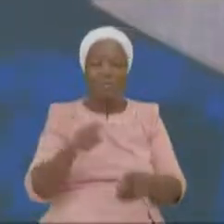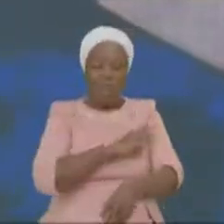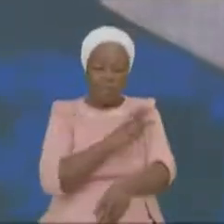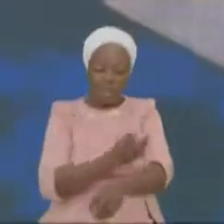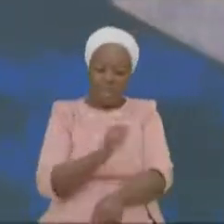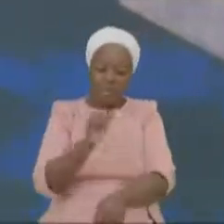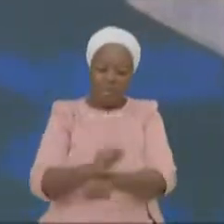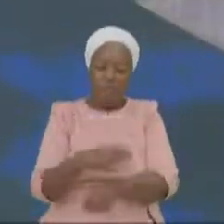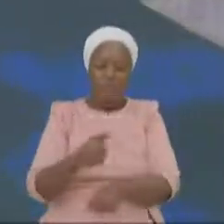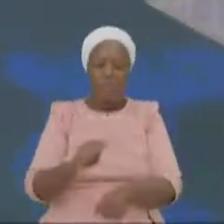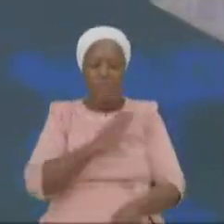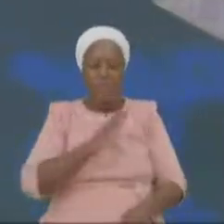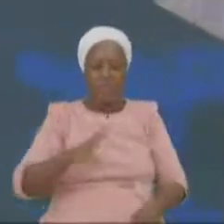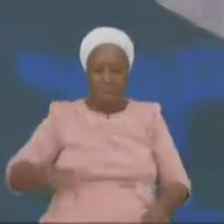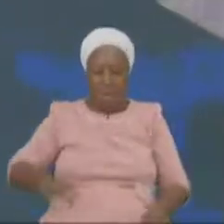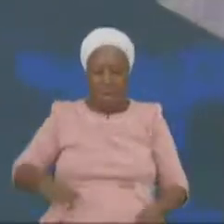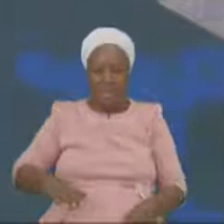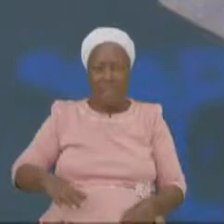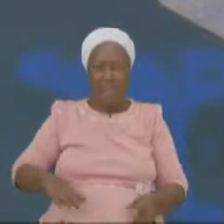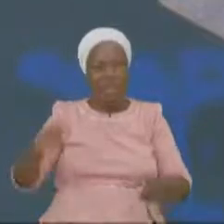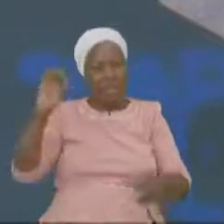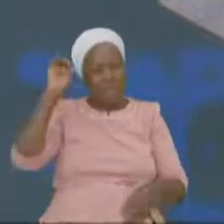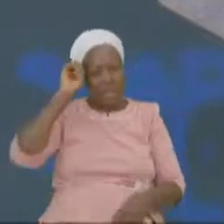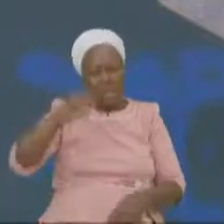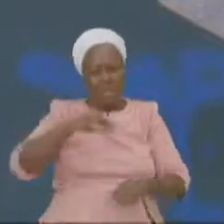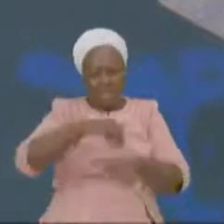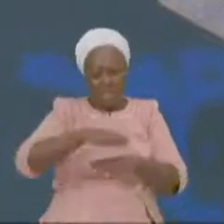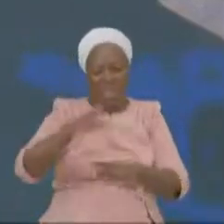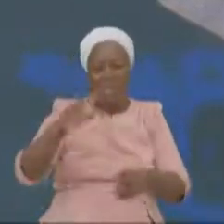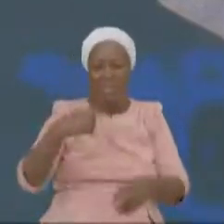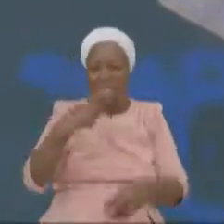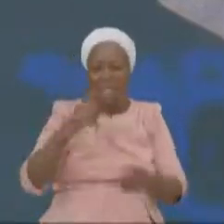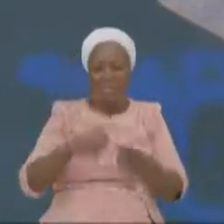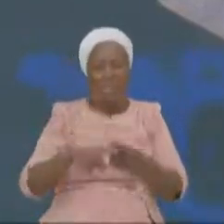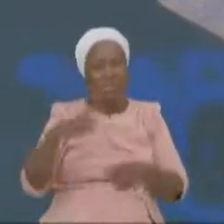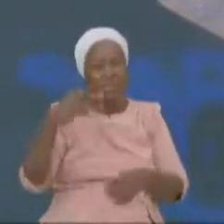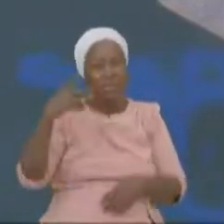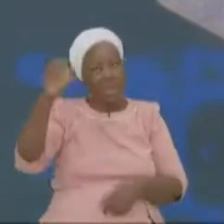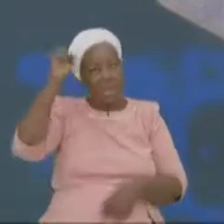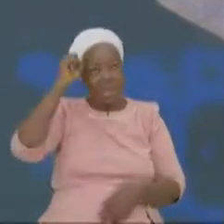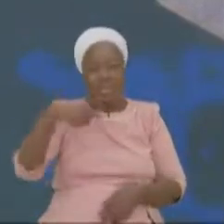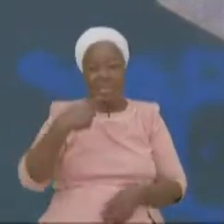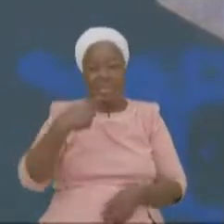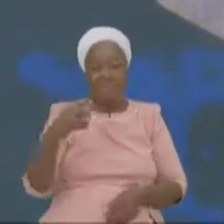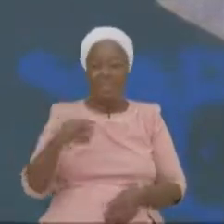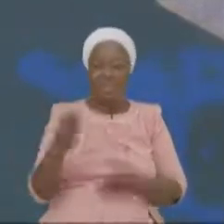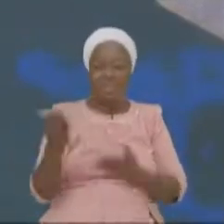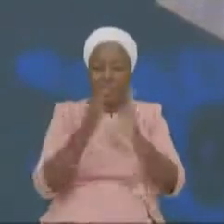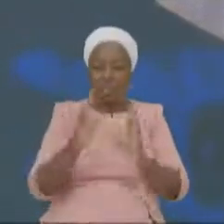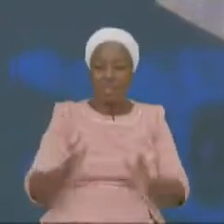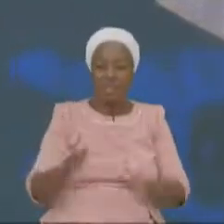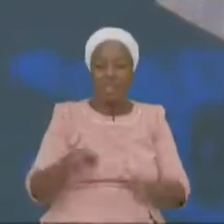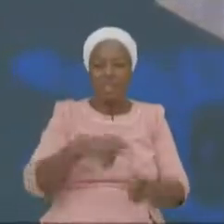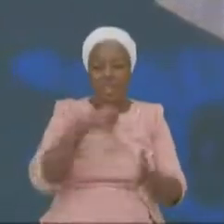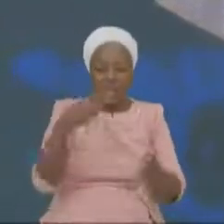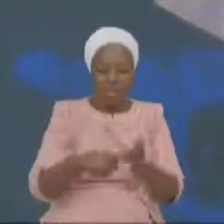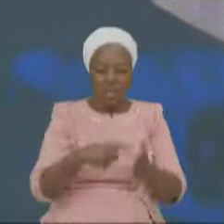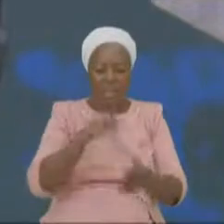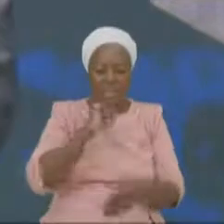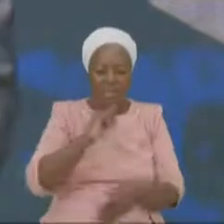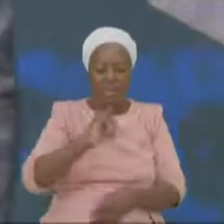of Christ, he said to his servants, this is John the